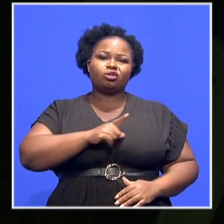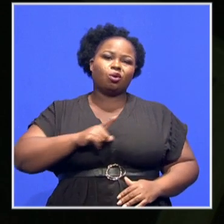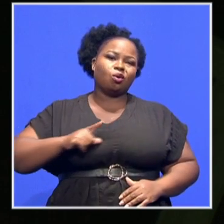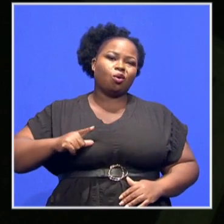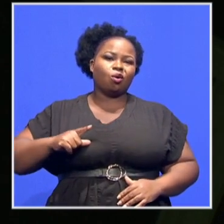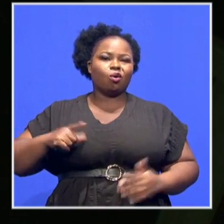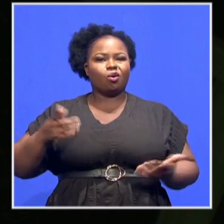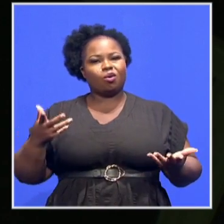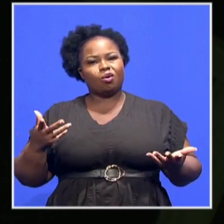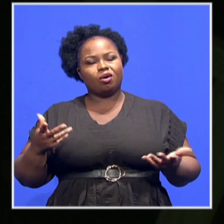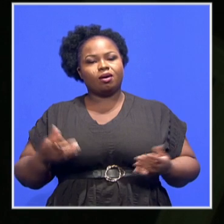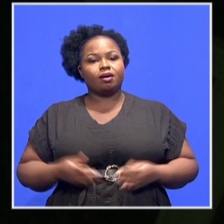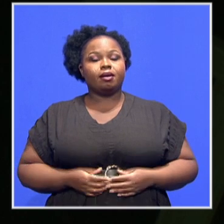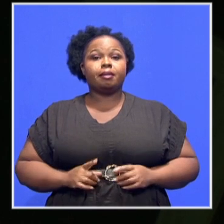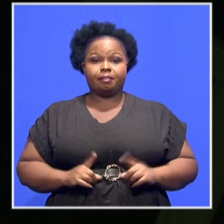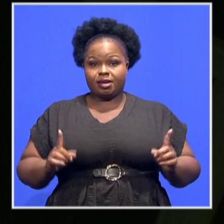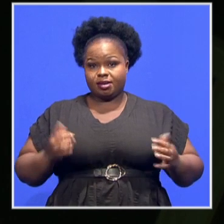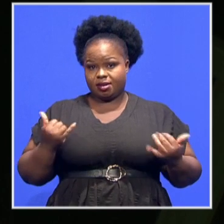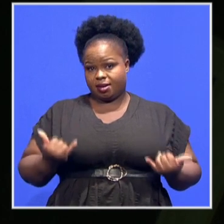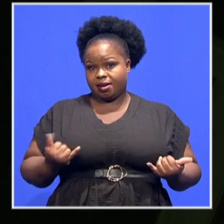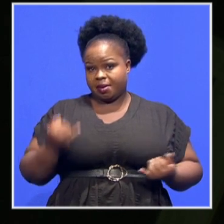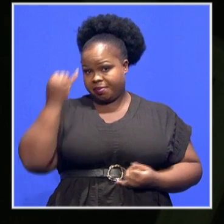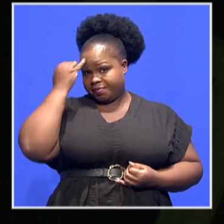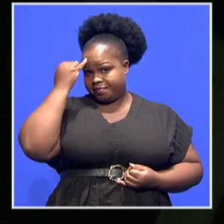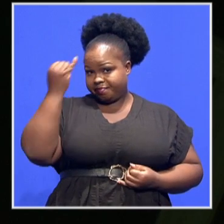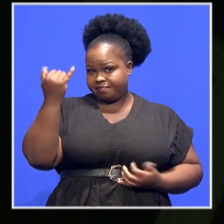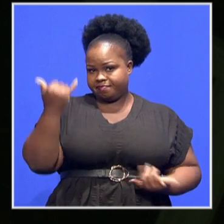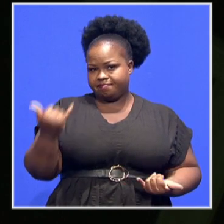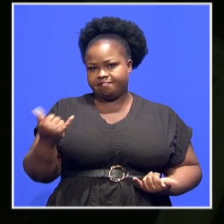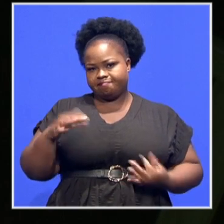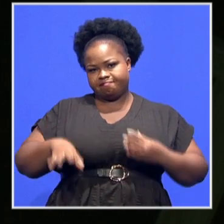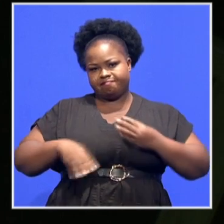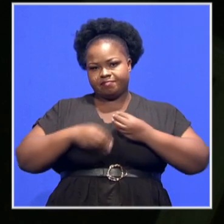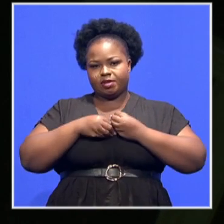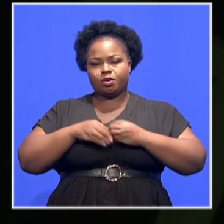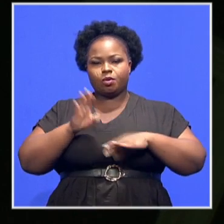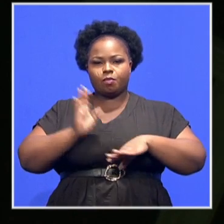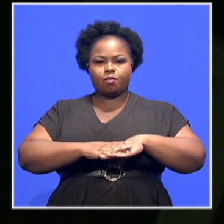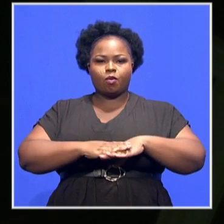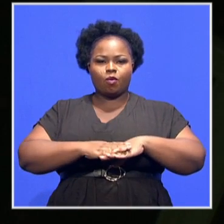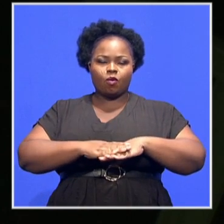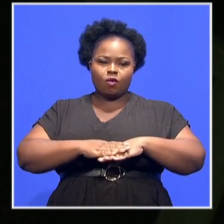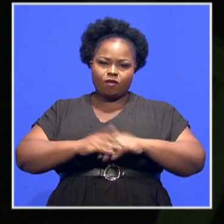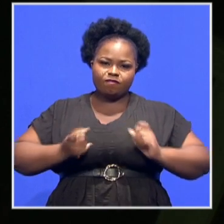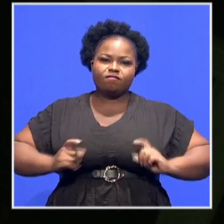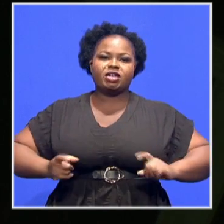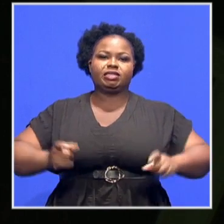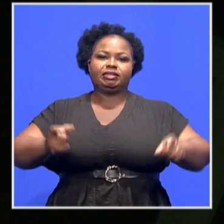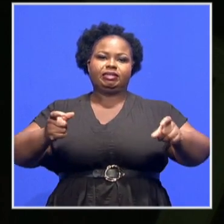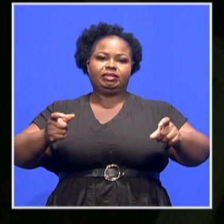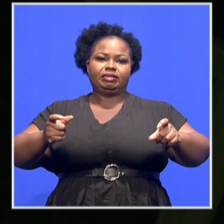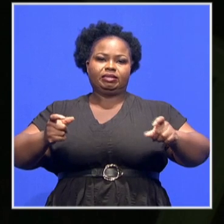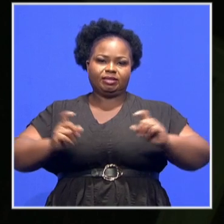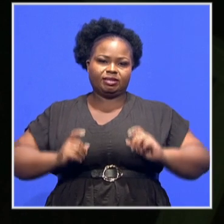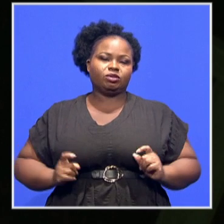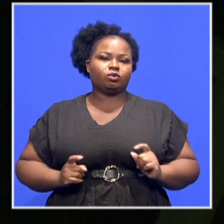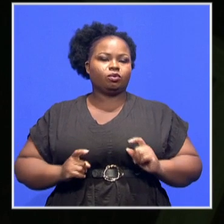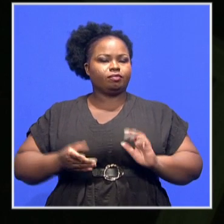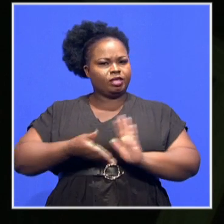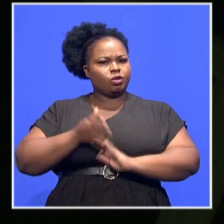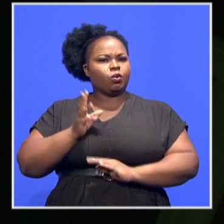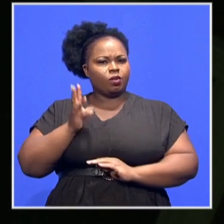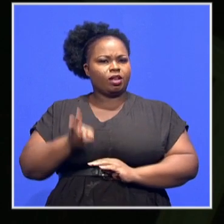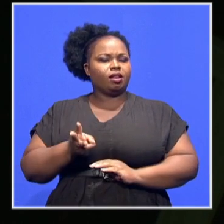government. This initiative has added impetus, it has added agility, and it